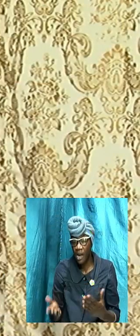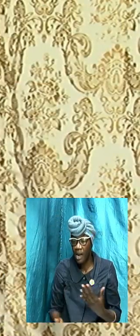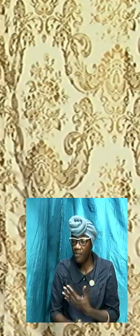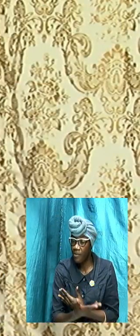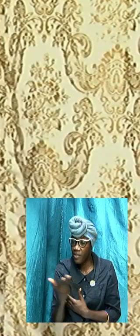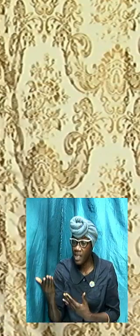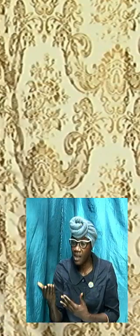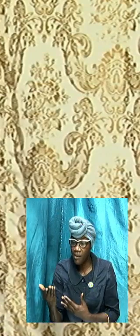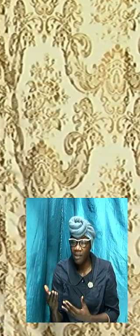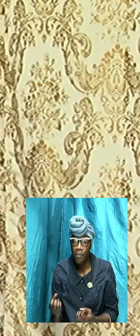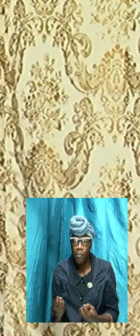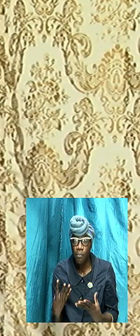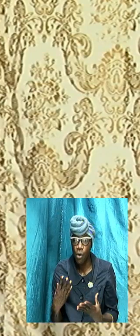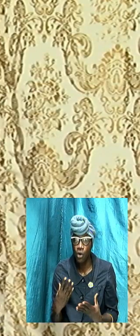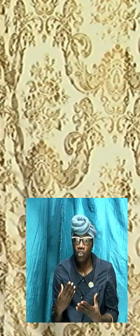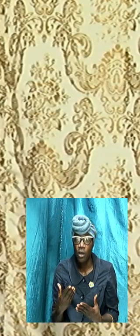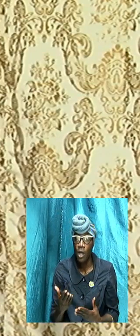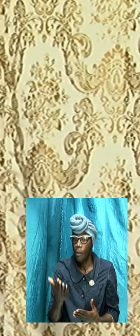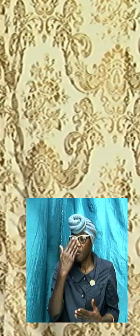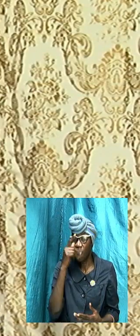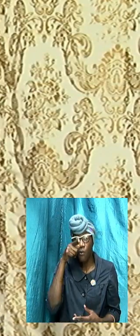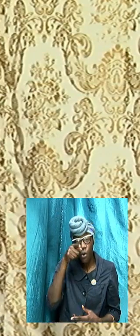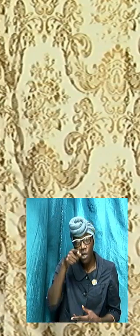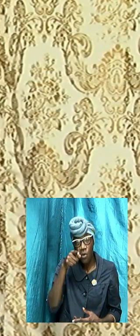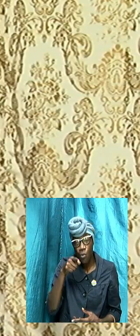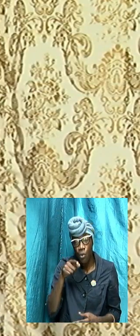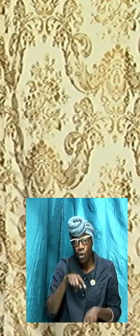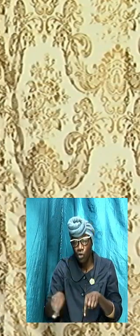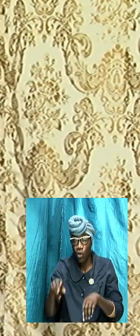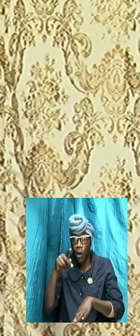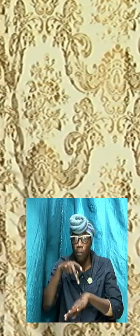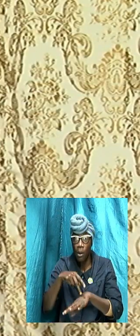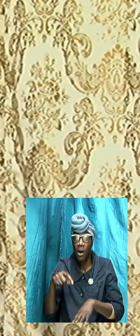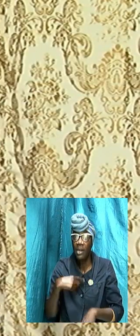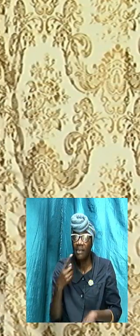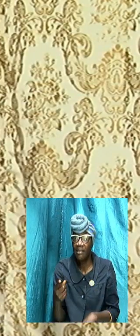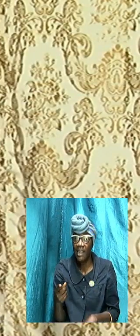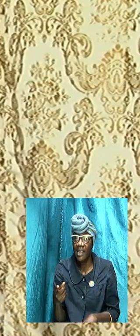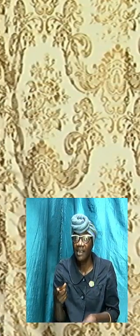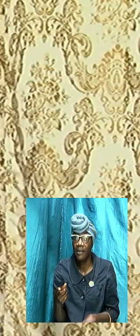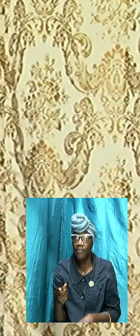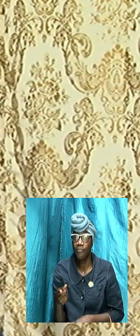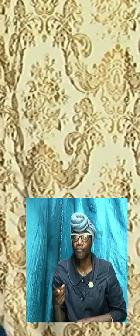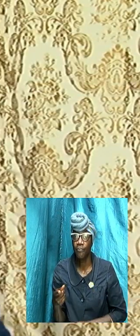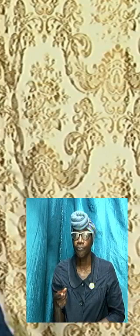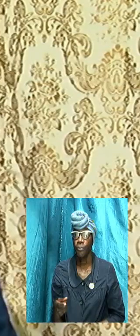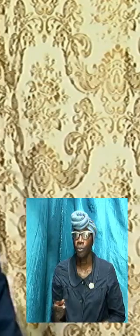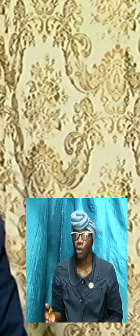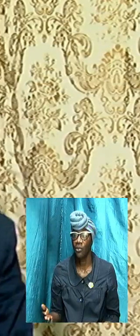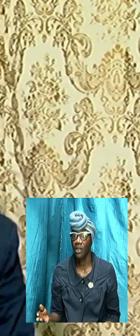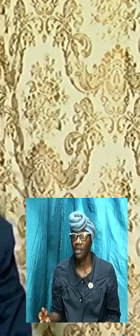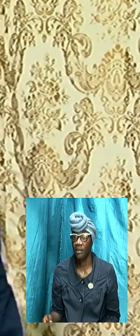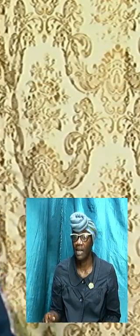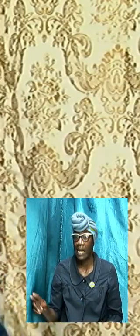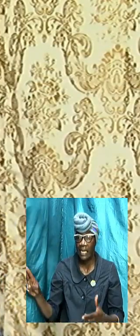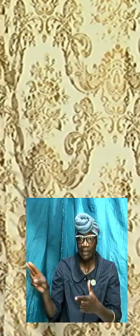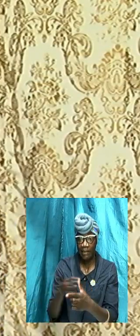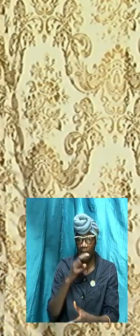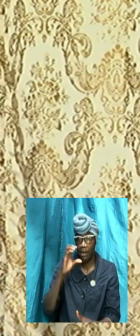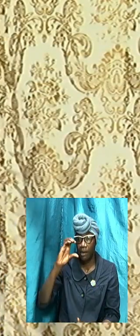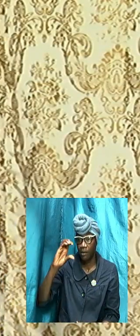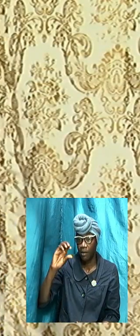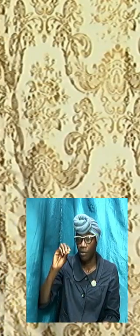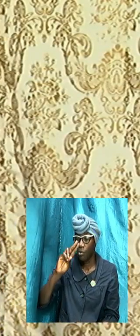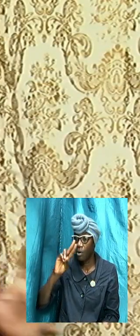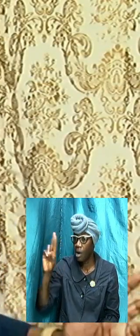heap ahead of you. Praise God. So Paul says some things to the church in Corinth. 2 Corinthians chapter 4 and